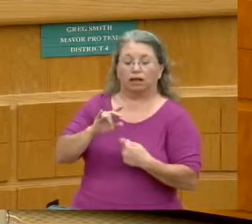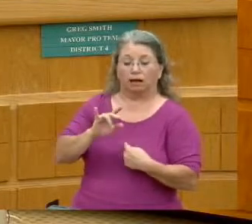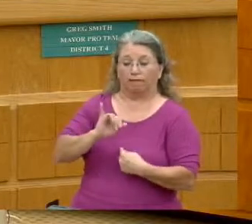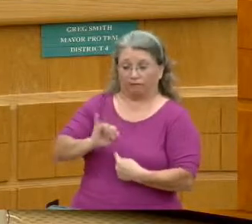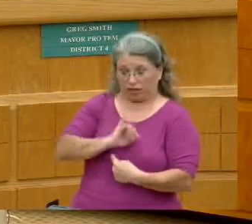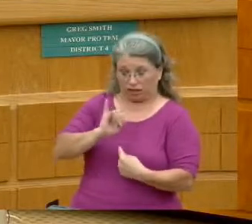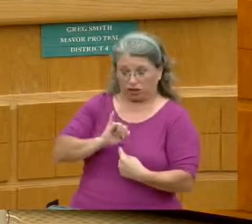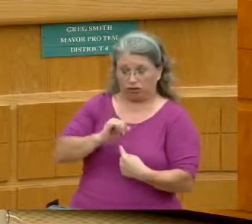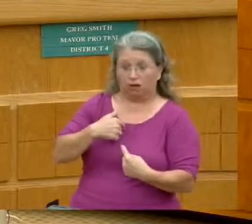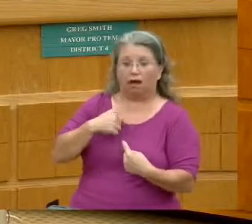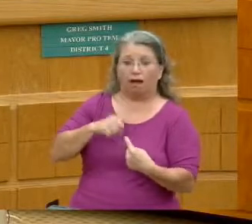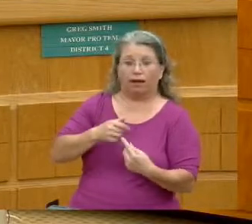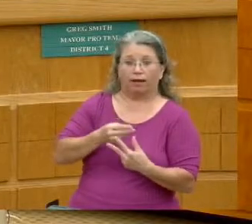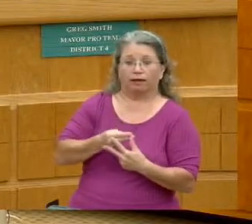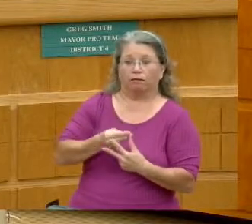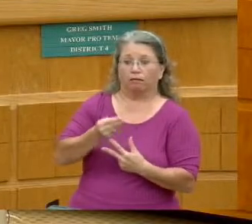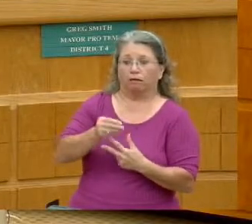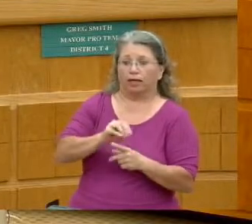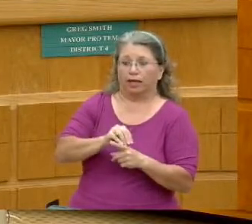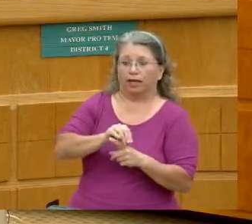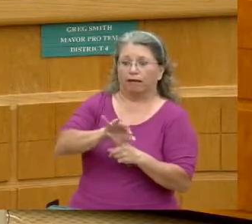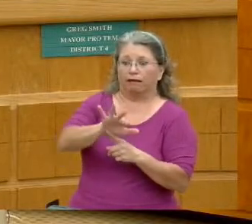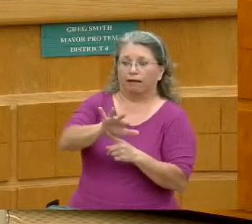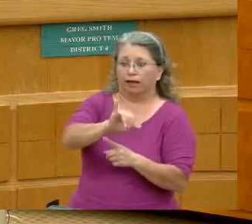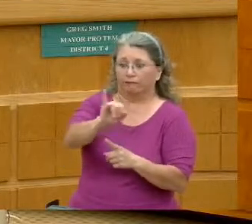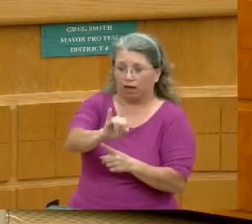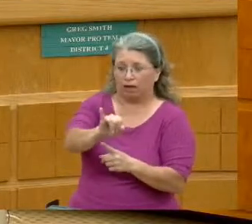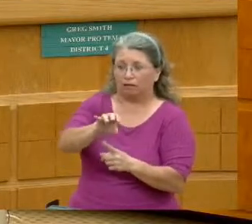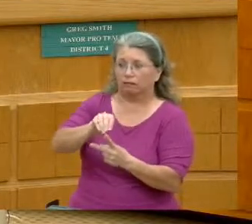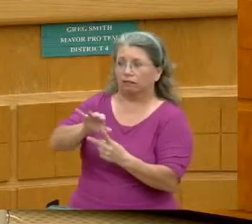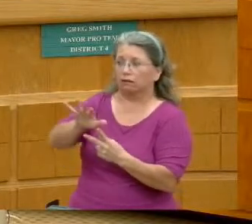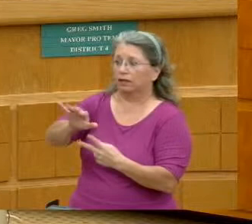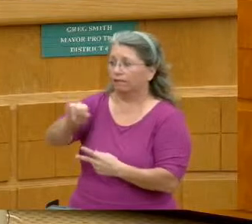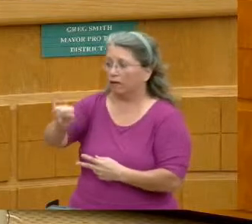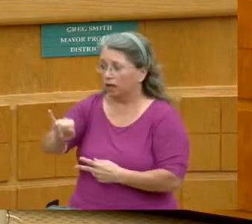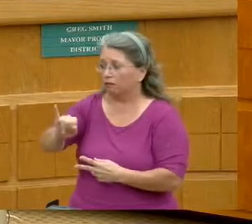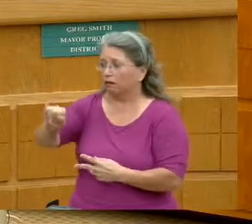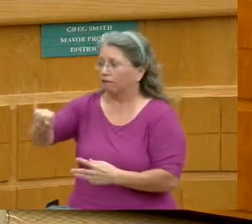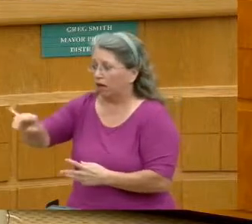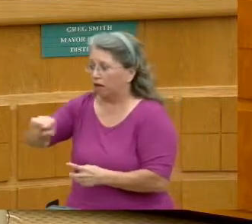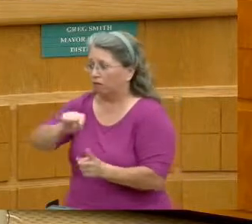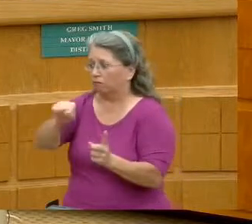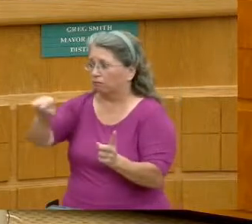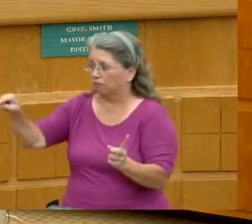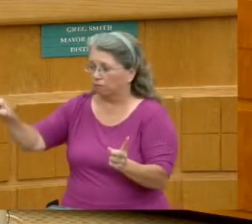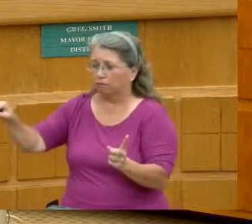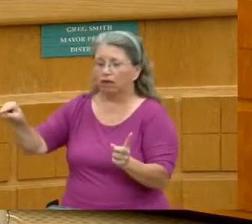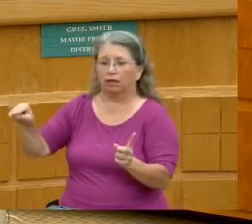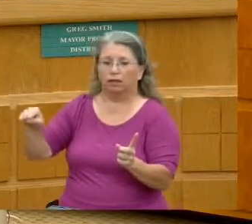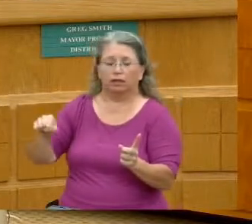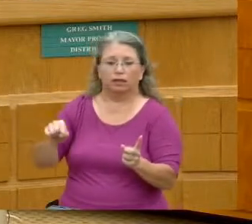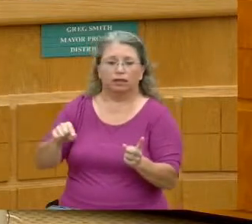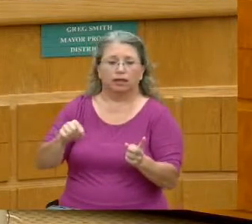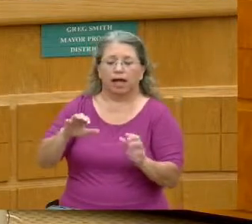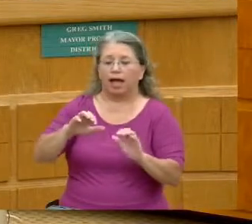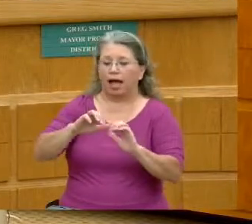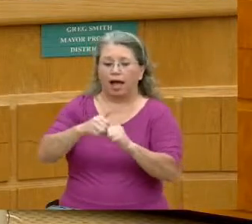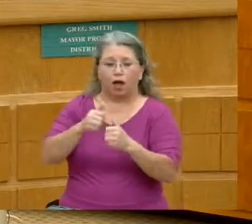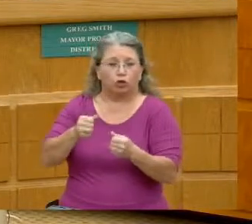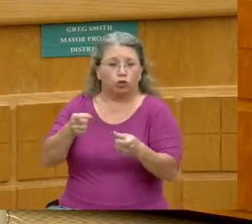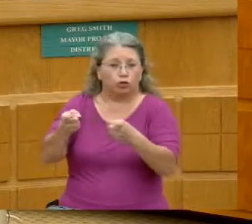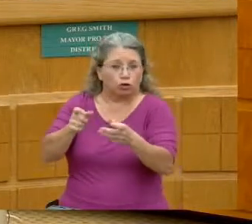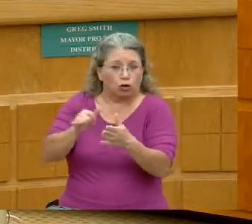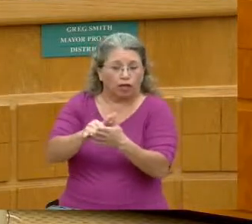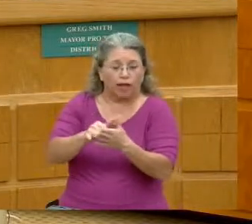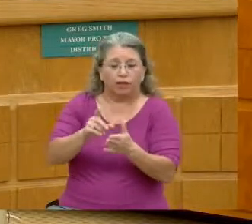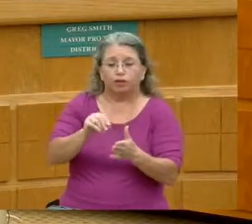by interventions and the transmission rate overall. It's going to be mitigated by your decisions. Do you go on those non-essential visits? Do you